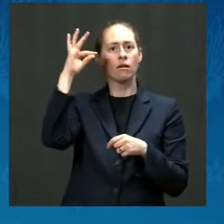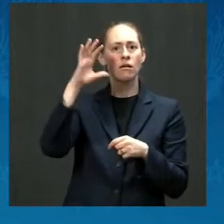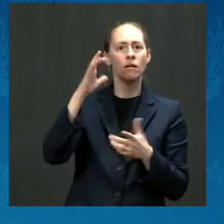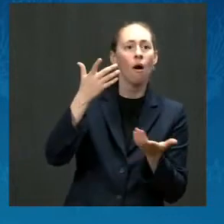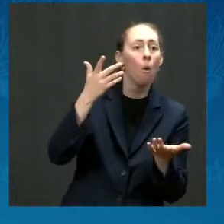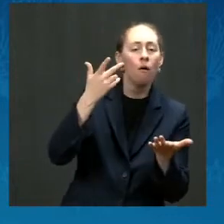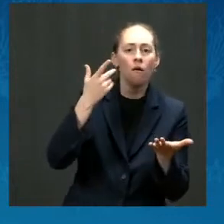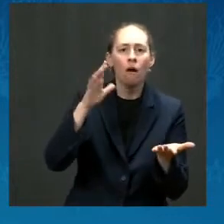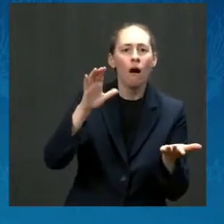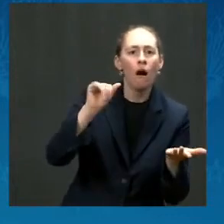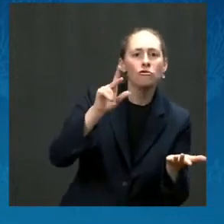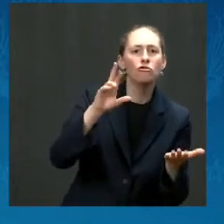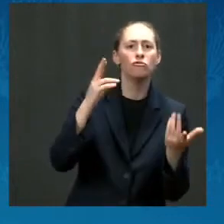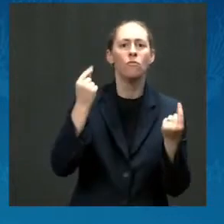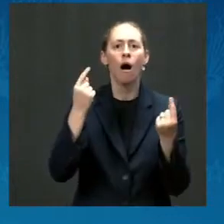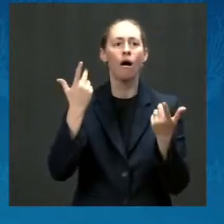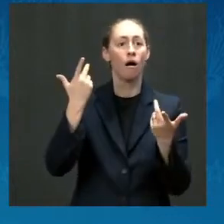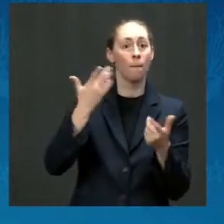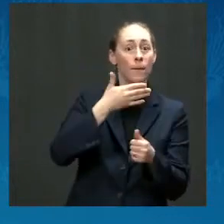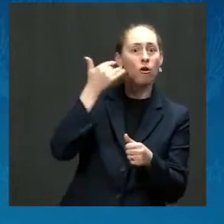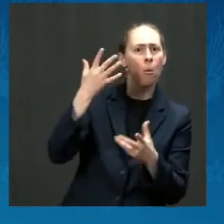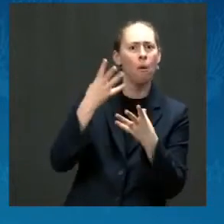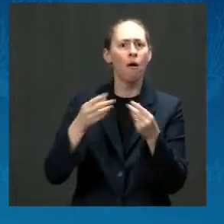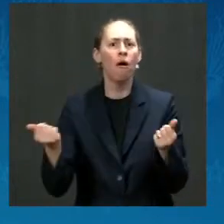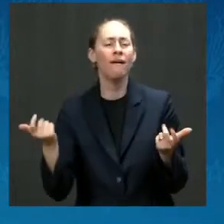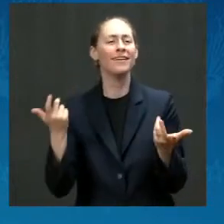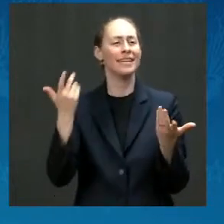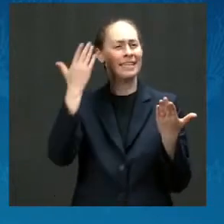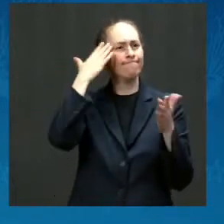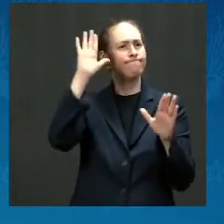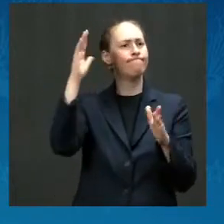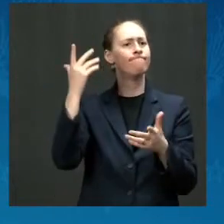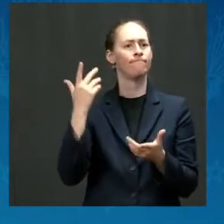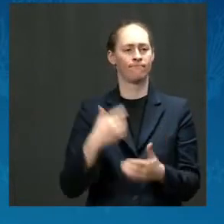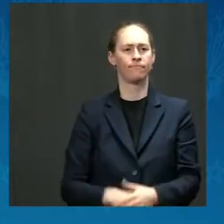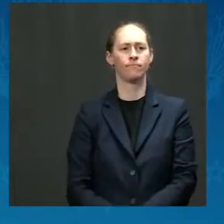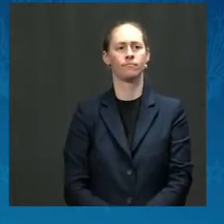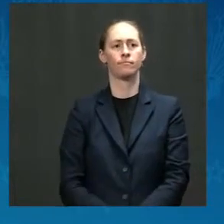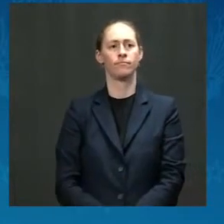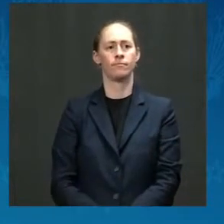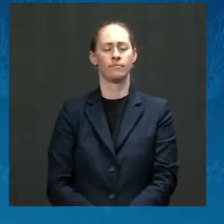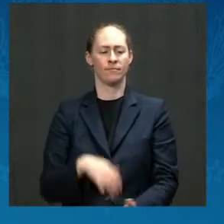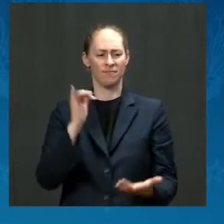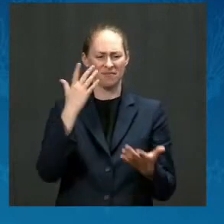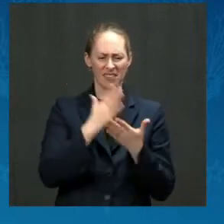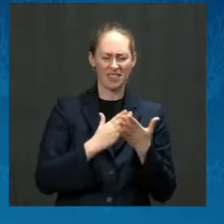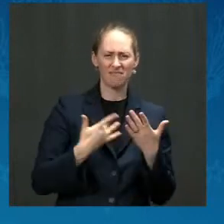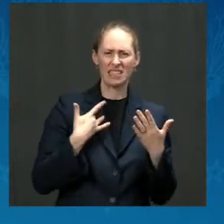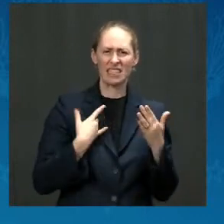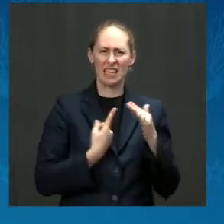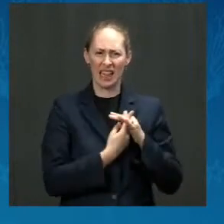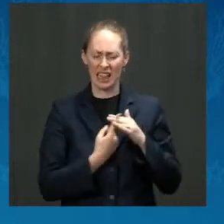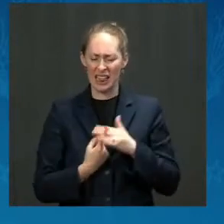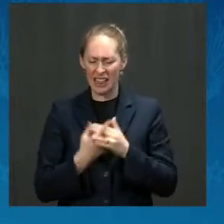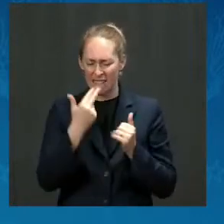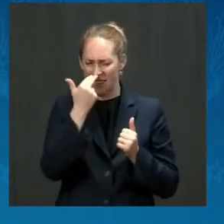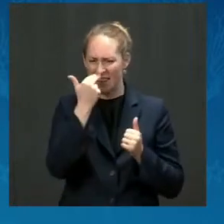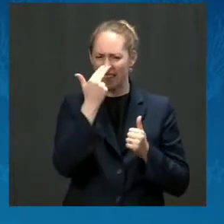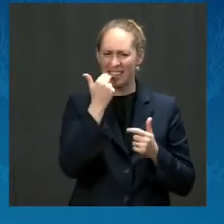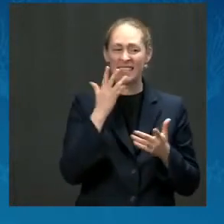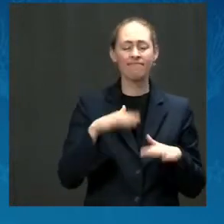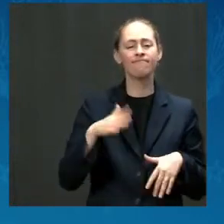Some had to ignore the symptoms and the signs and the pain that they were experiencing because of